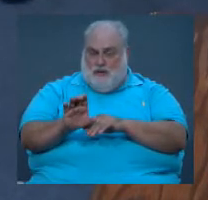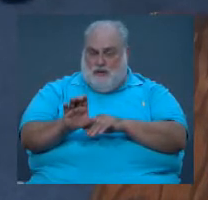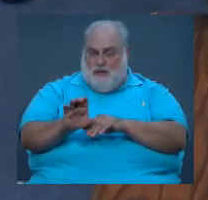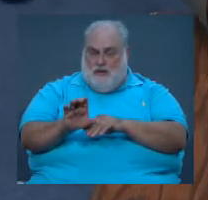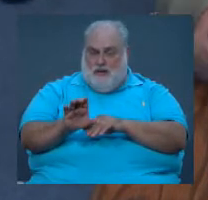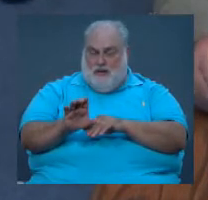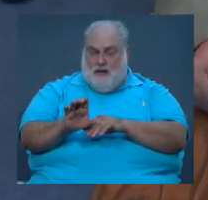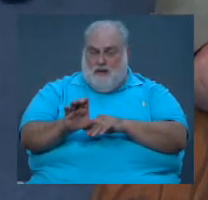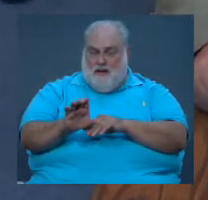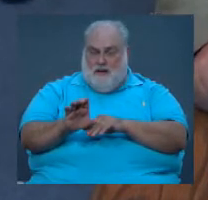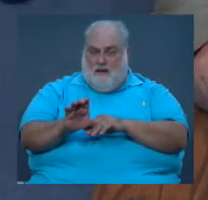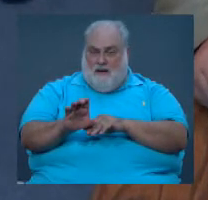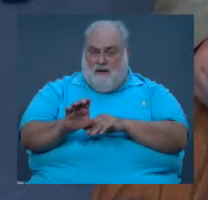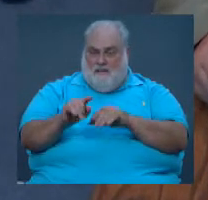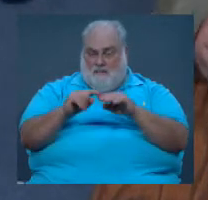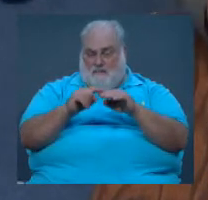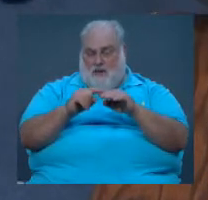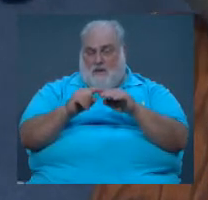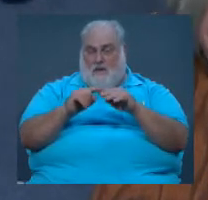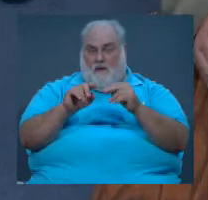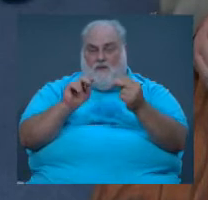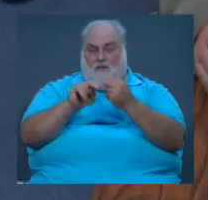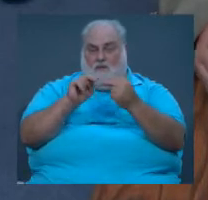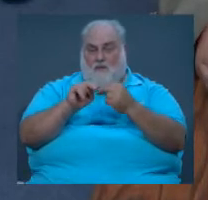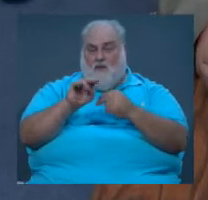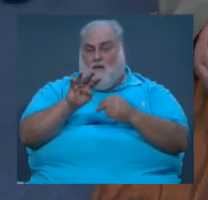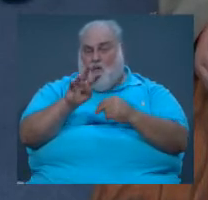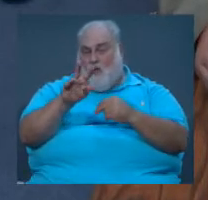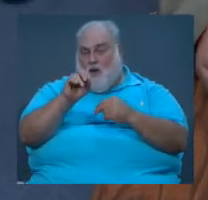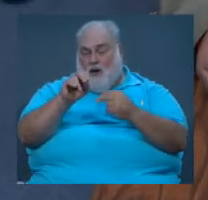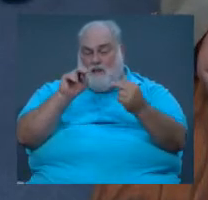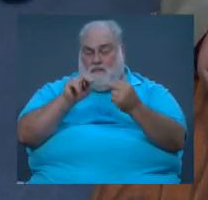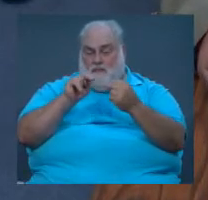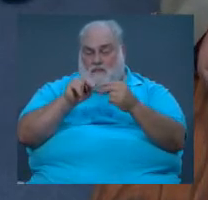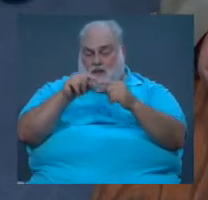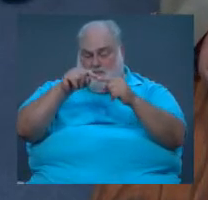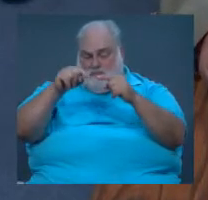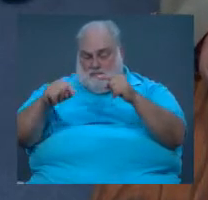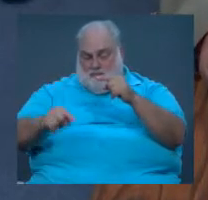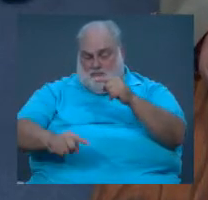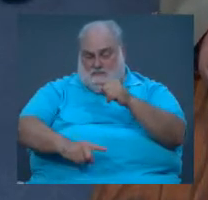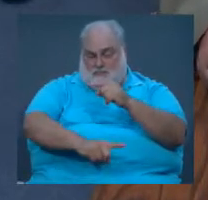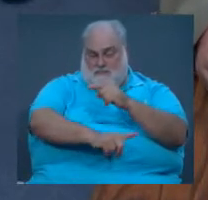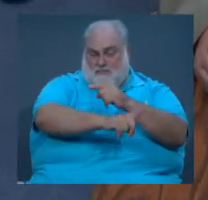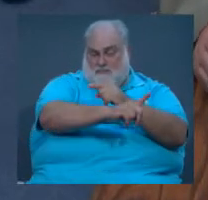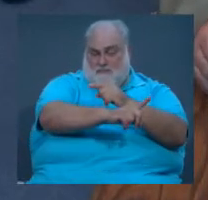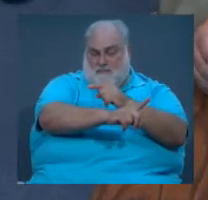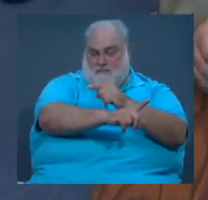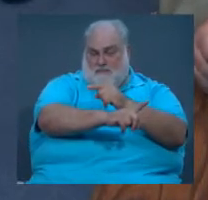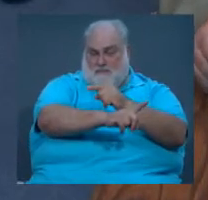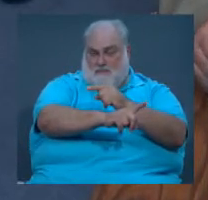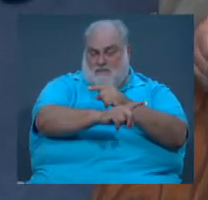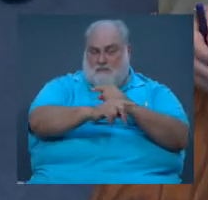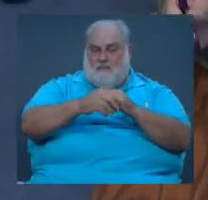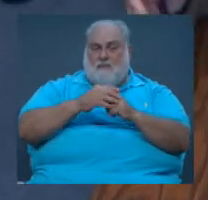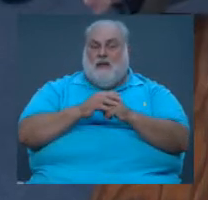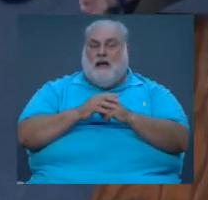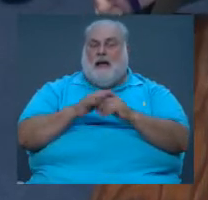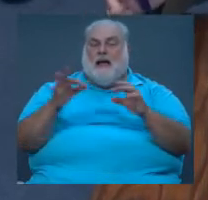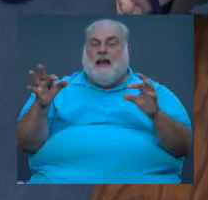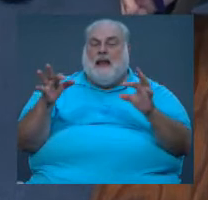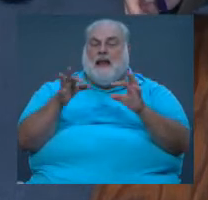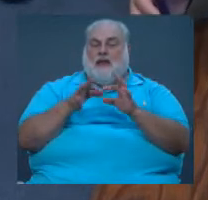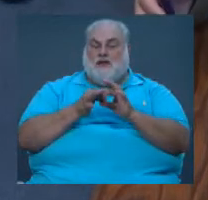under 430 to, it's from Breckenridge under 430 on the south side of Pleasant Valley over to the church where the existing sidewalk exists. It's a